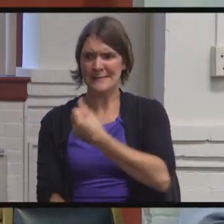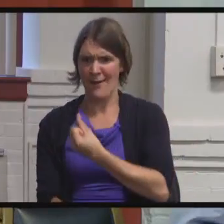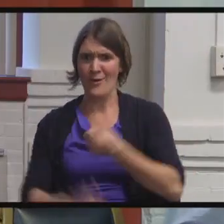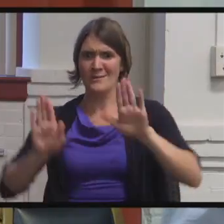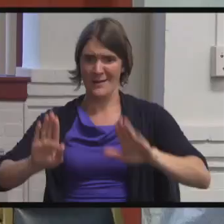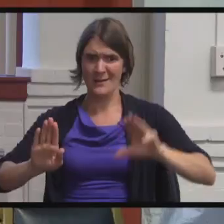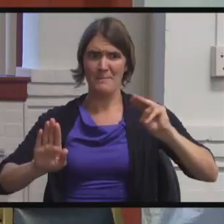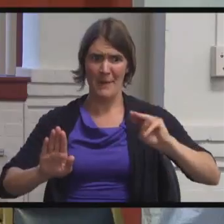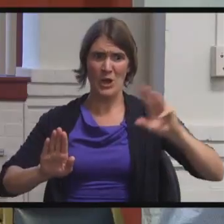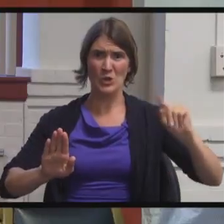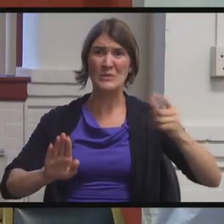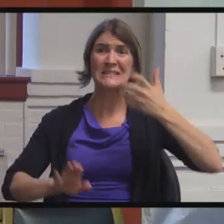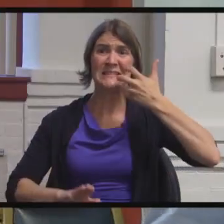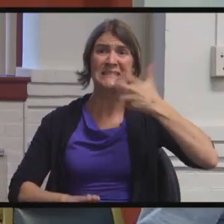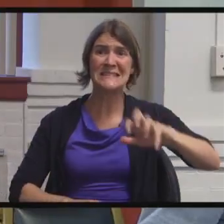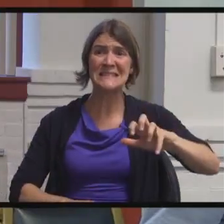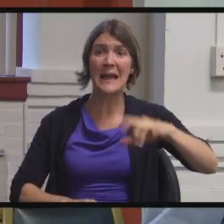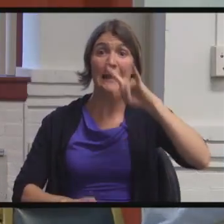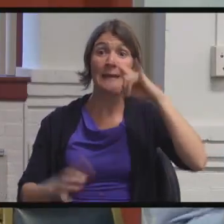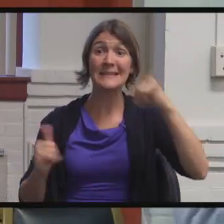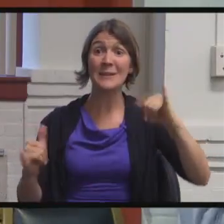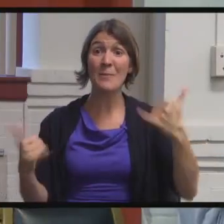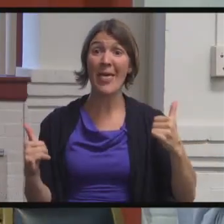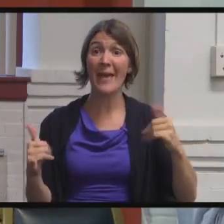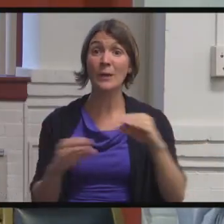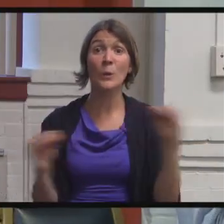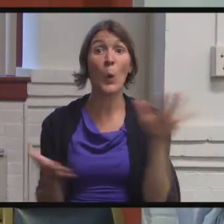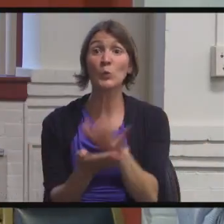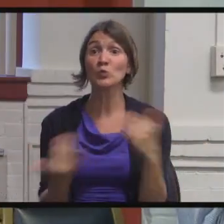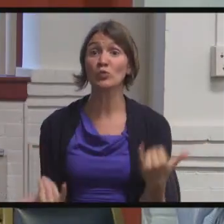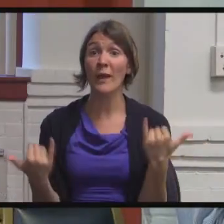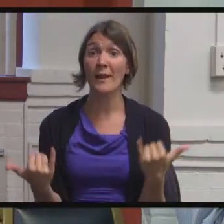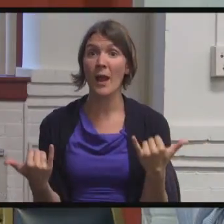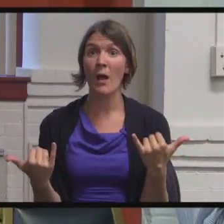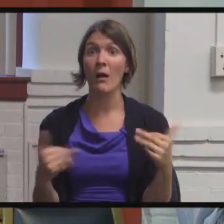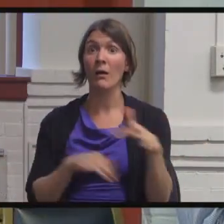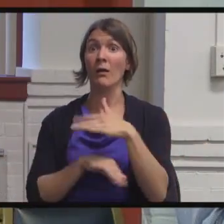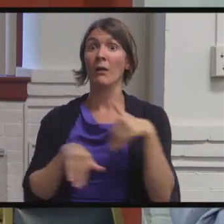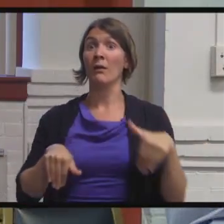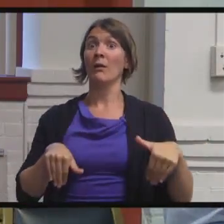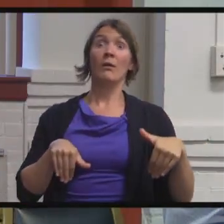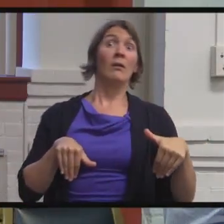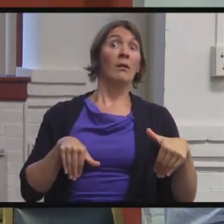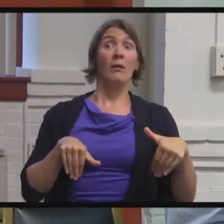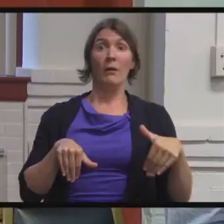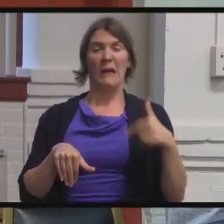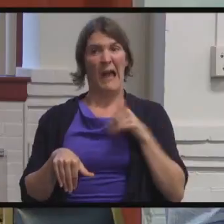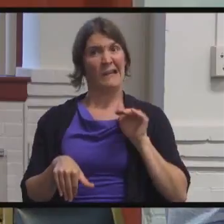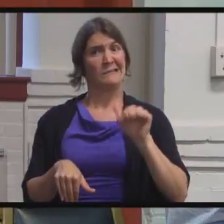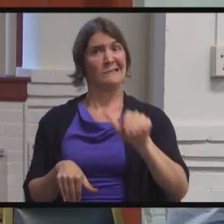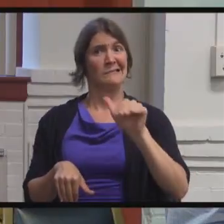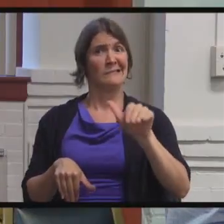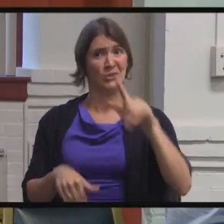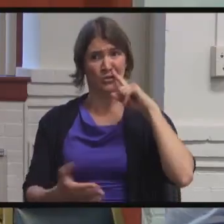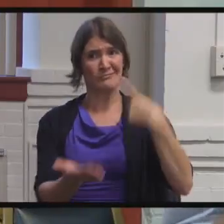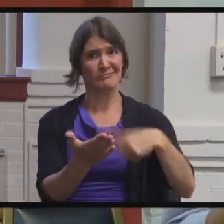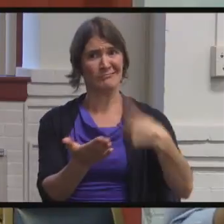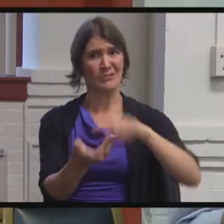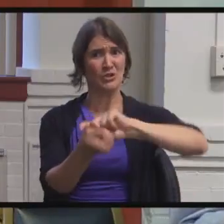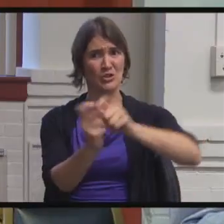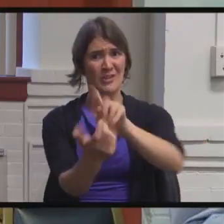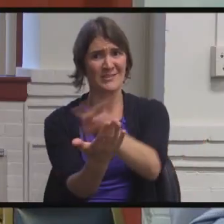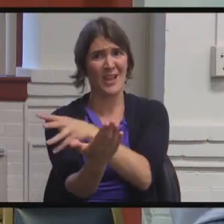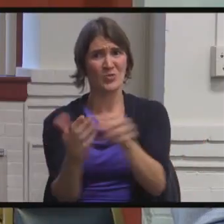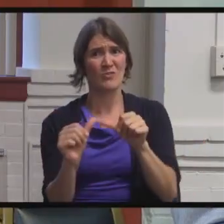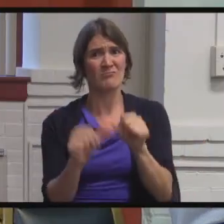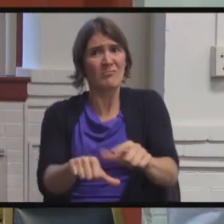hot. And the kids are not back in school. And so I think that the board really needs to address that situation and change